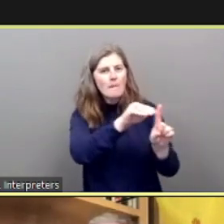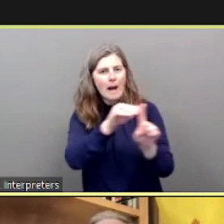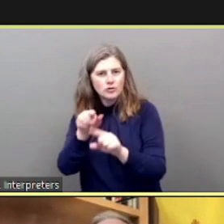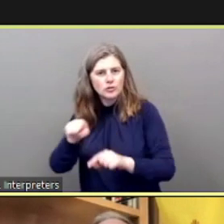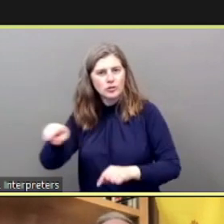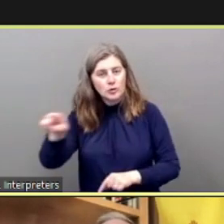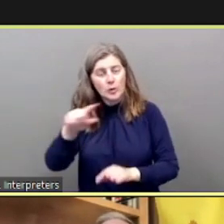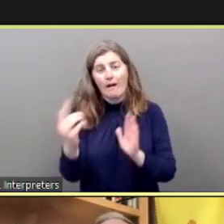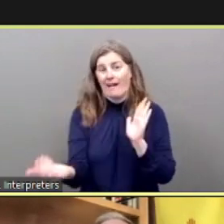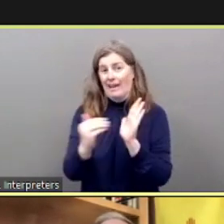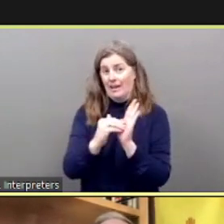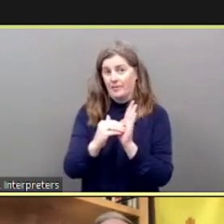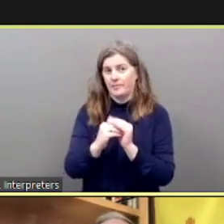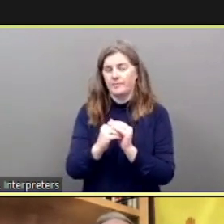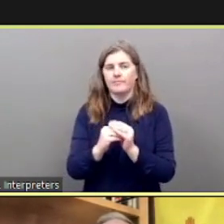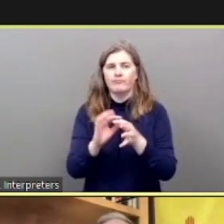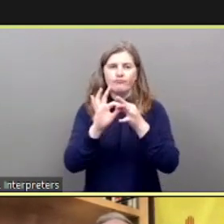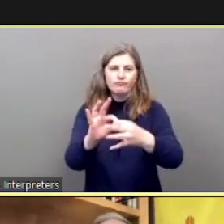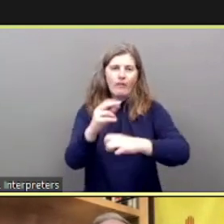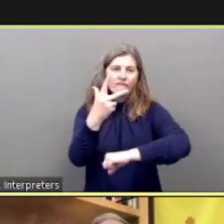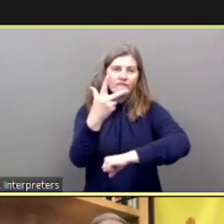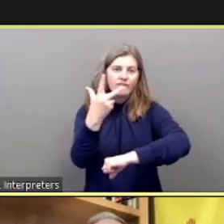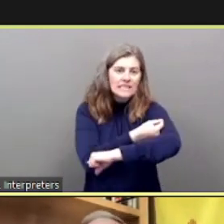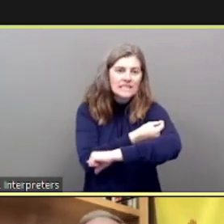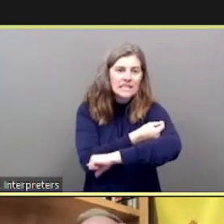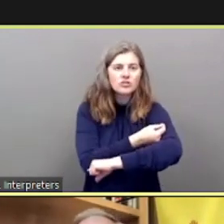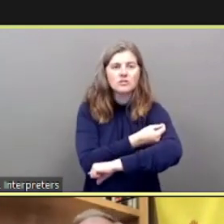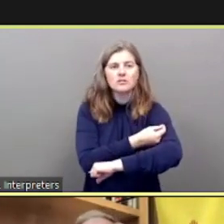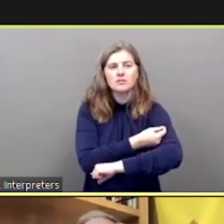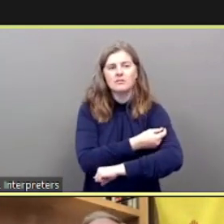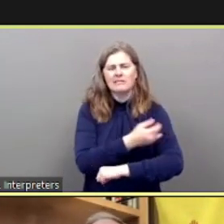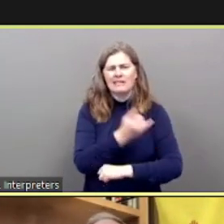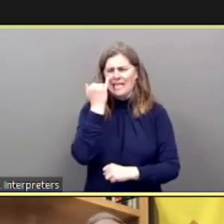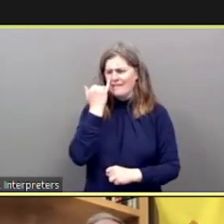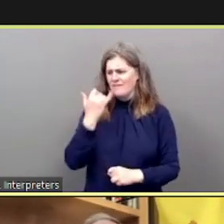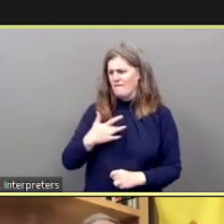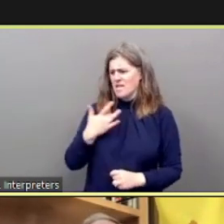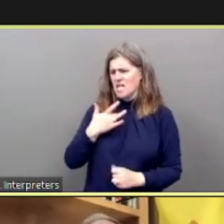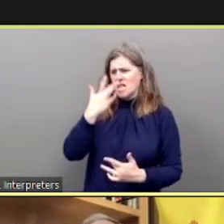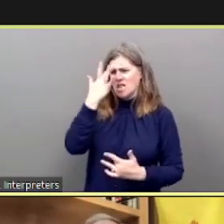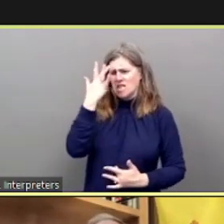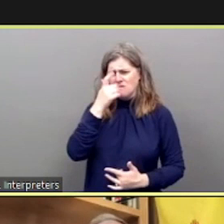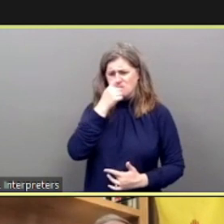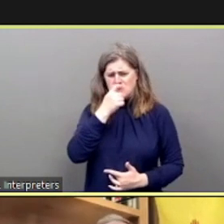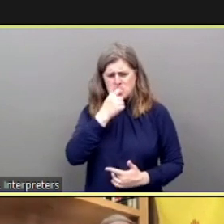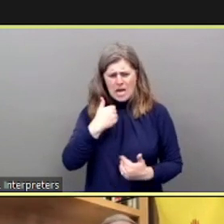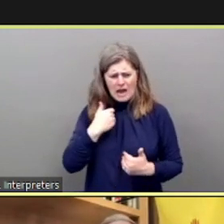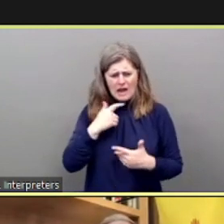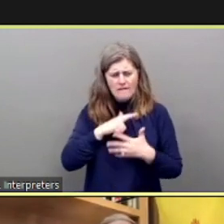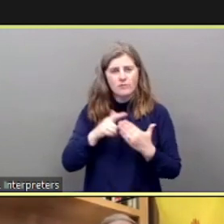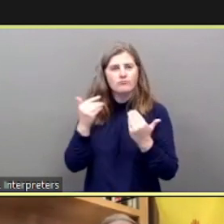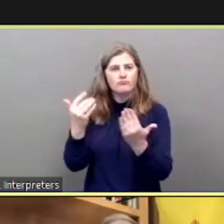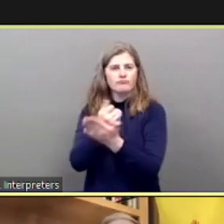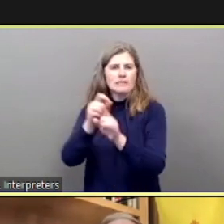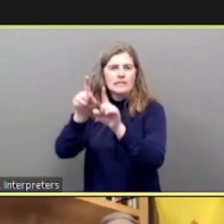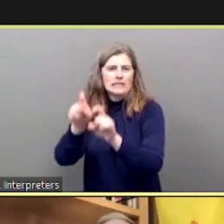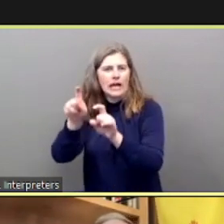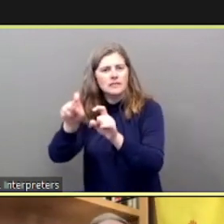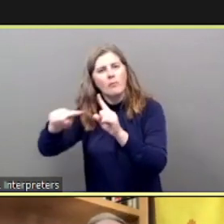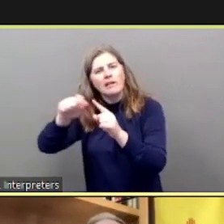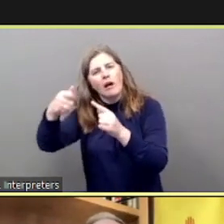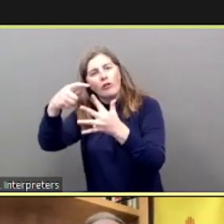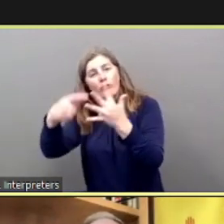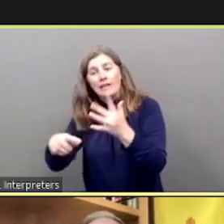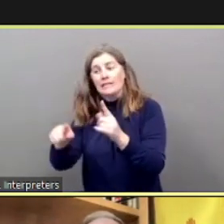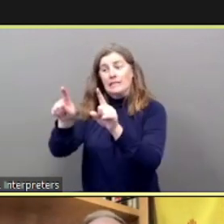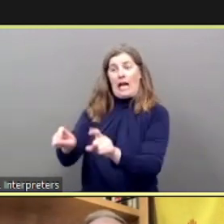again about vaccination. If you get tested, if you have any symptoms, there's lots of other reasons to get tested, but stay home